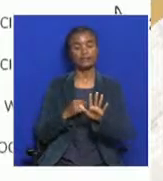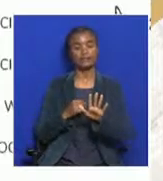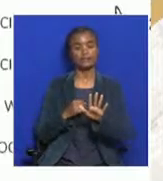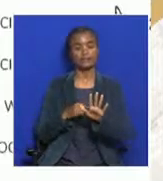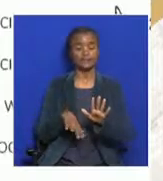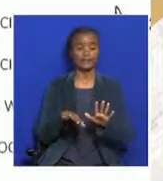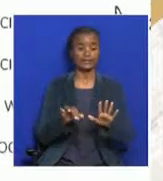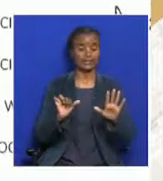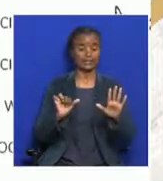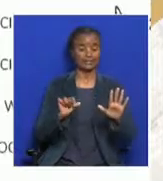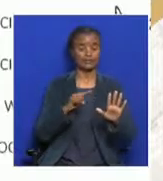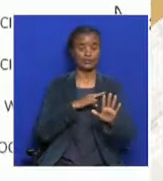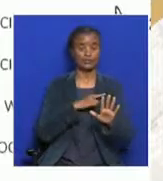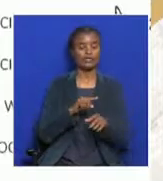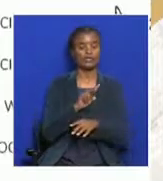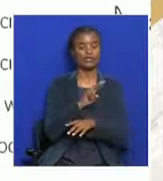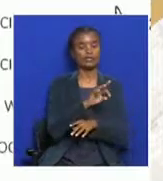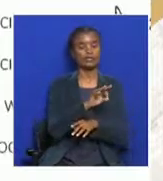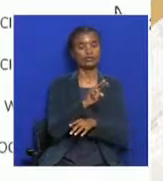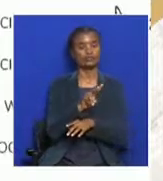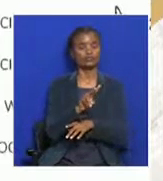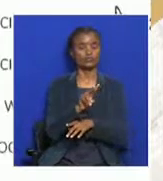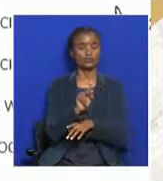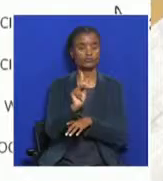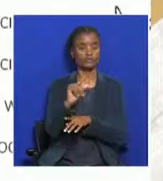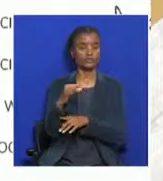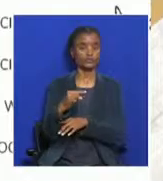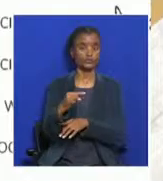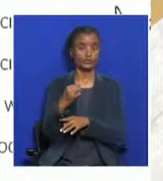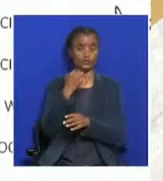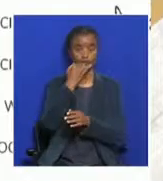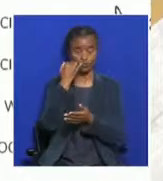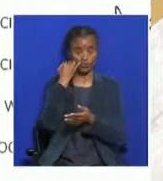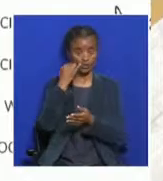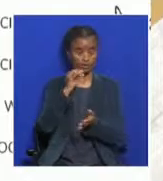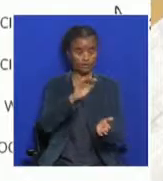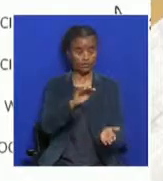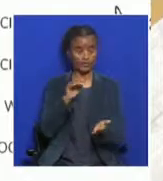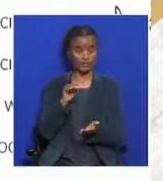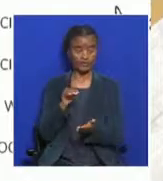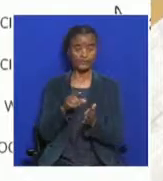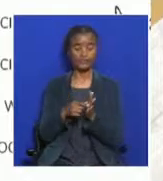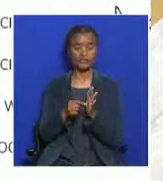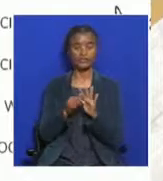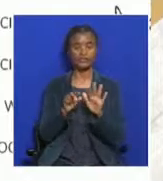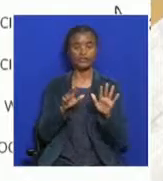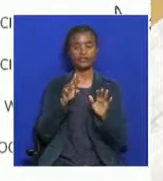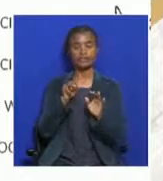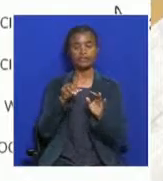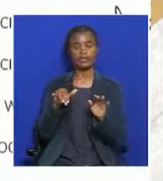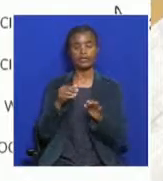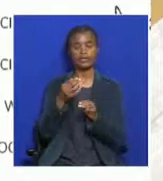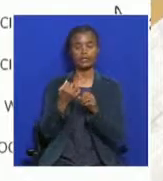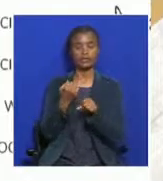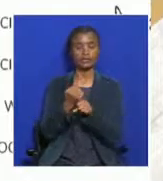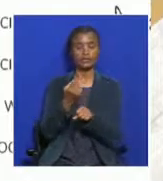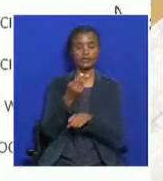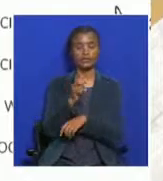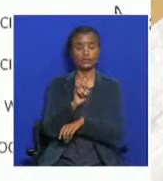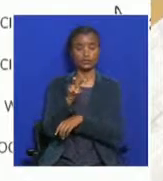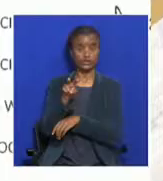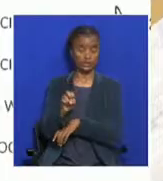of cocaine received on the 8th of May 2020. You see that? Yes.